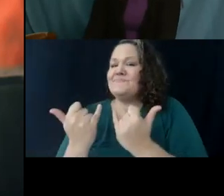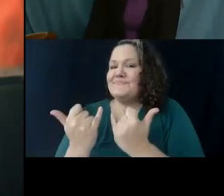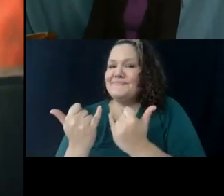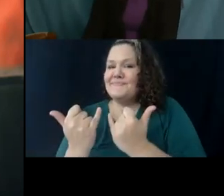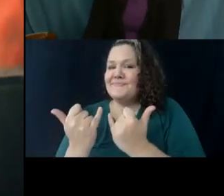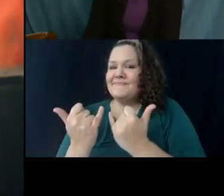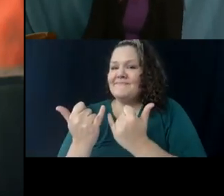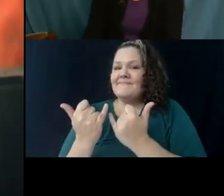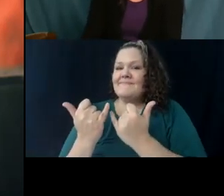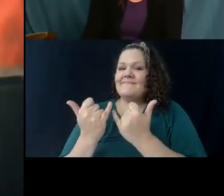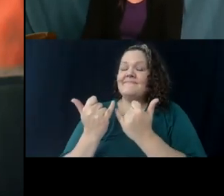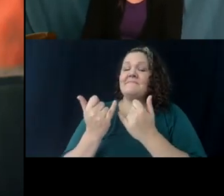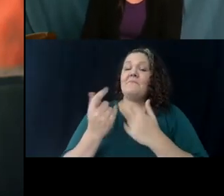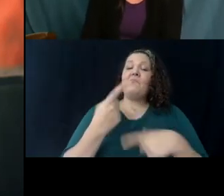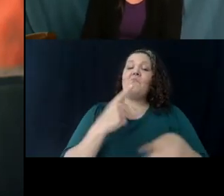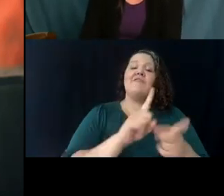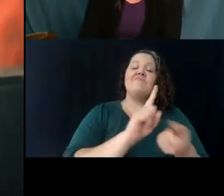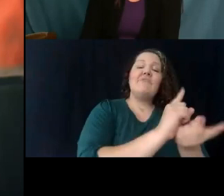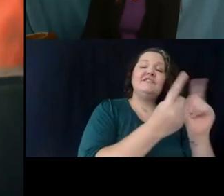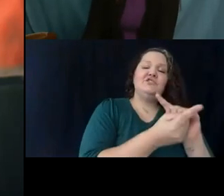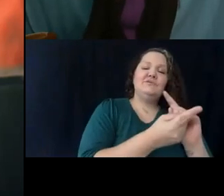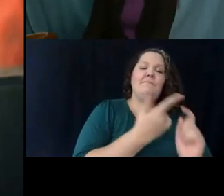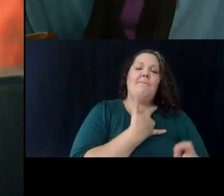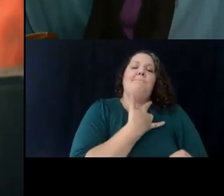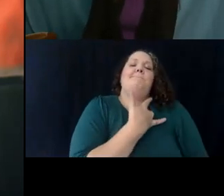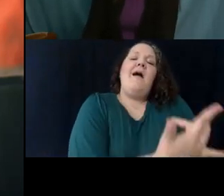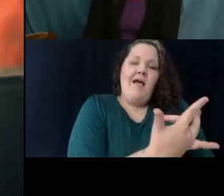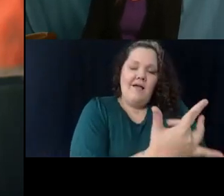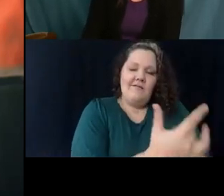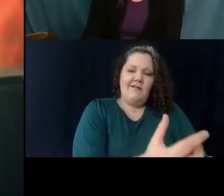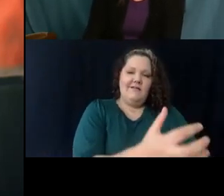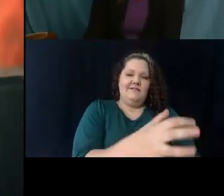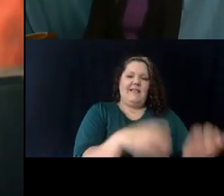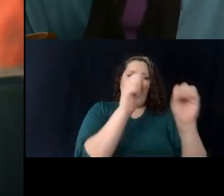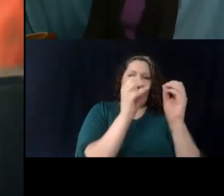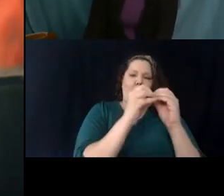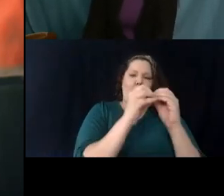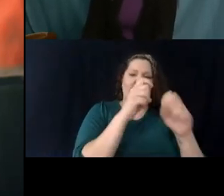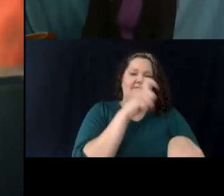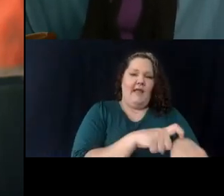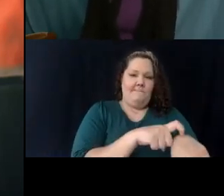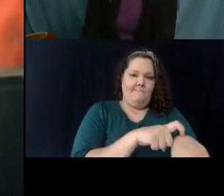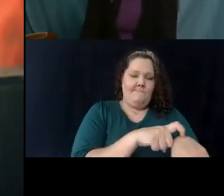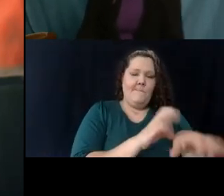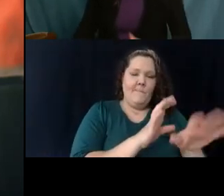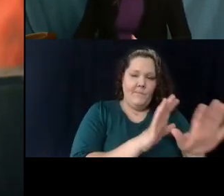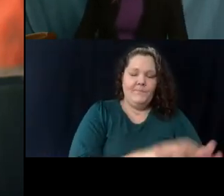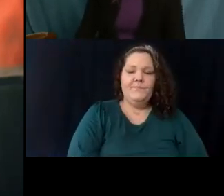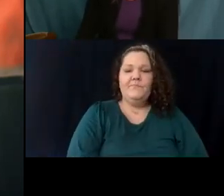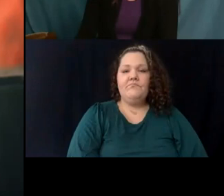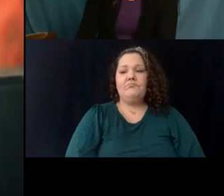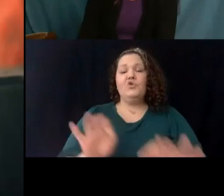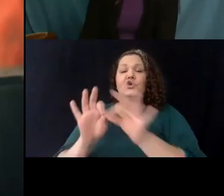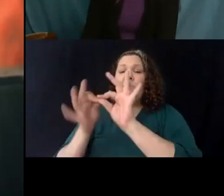Interpreters are typically live time, real time, as what's happening right now. Translators